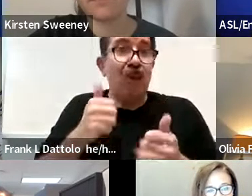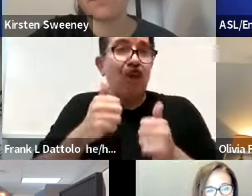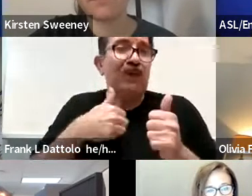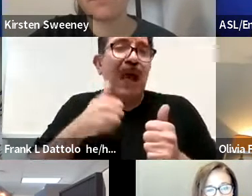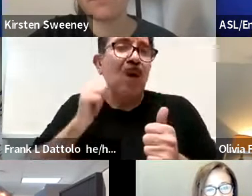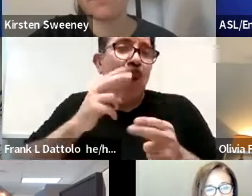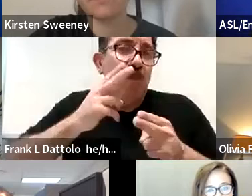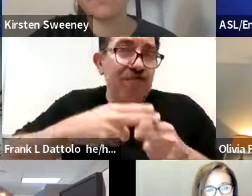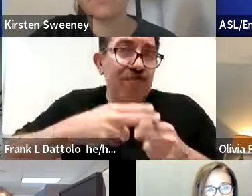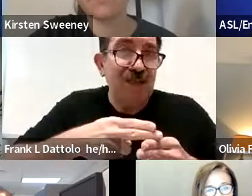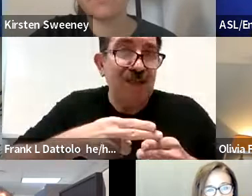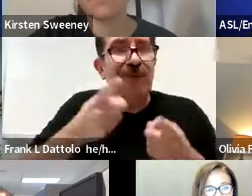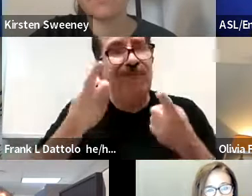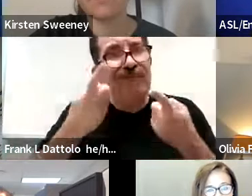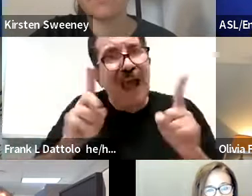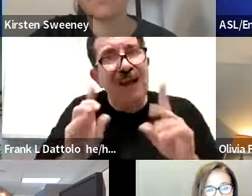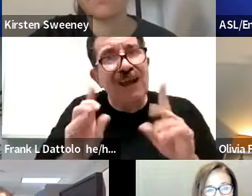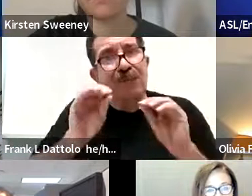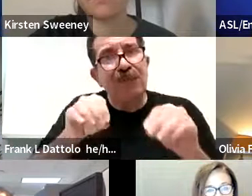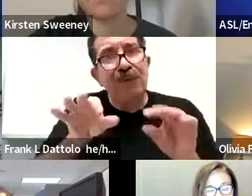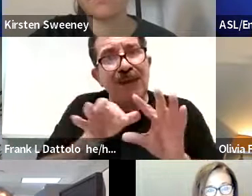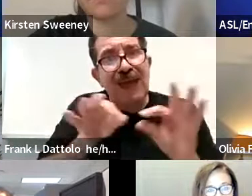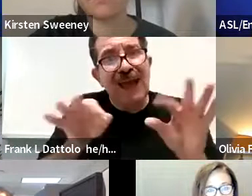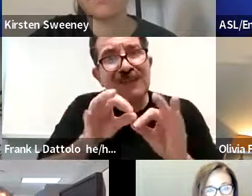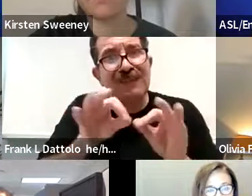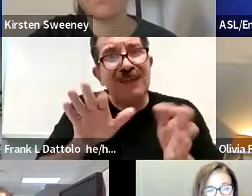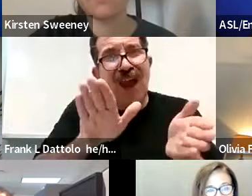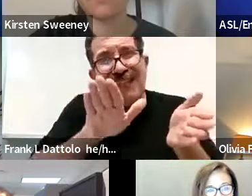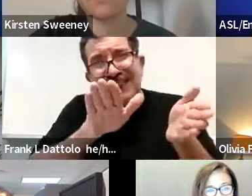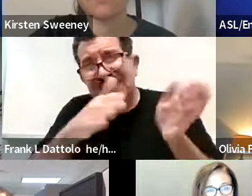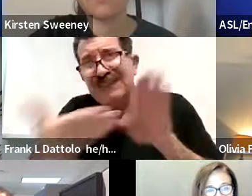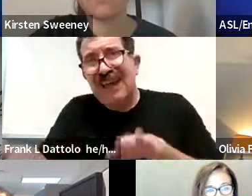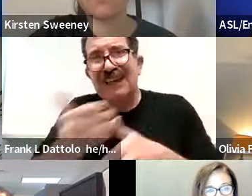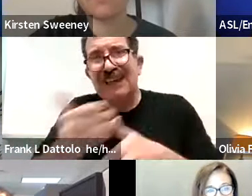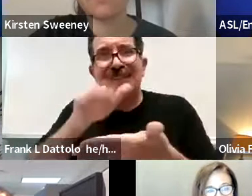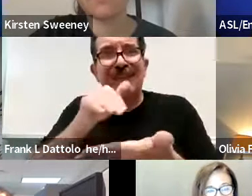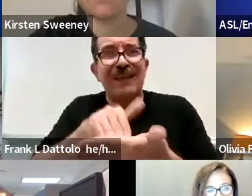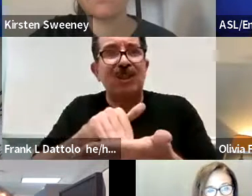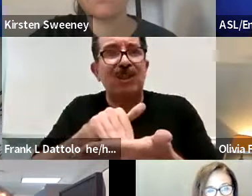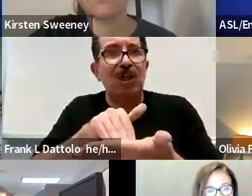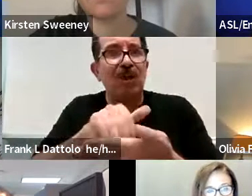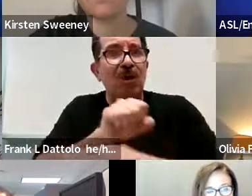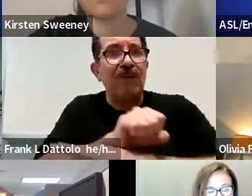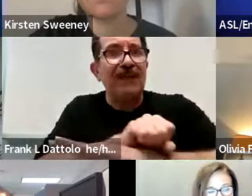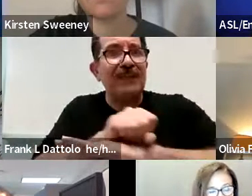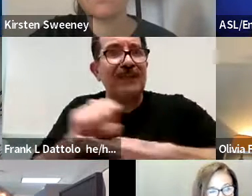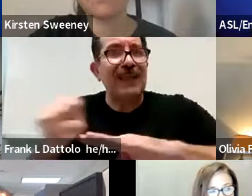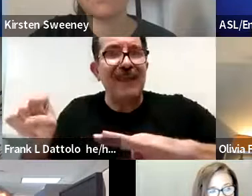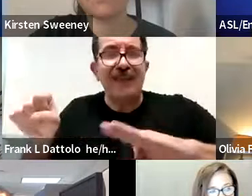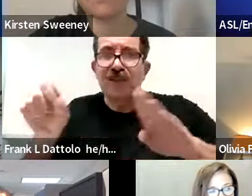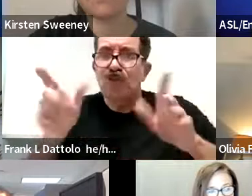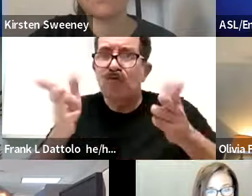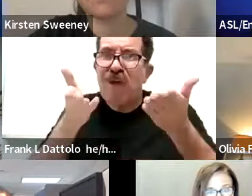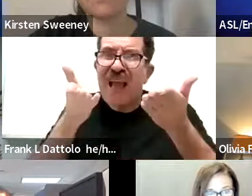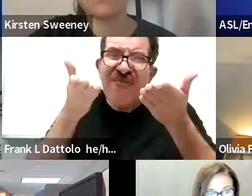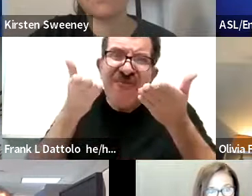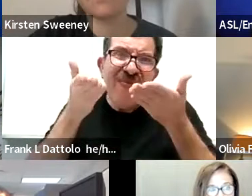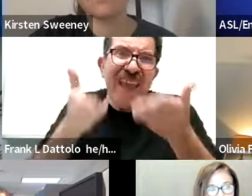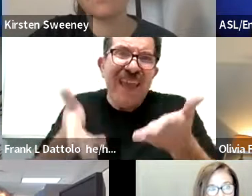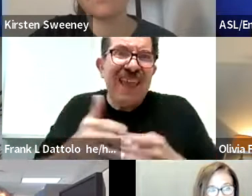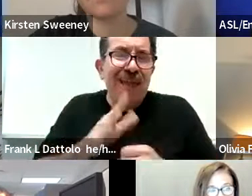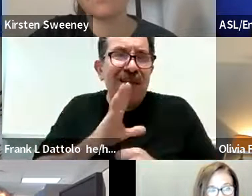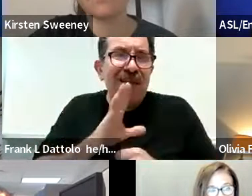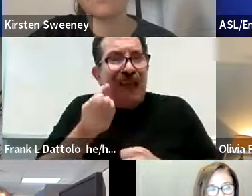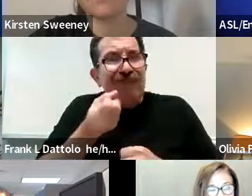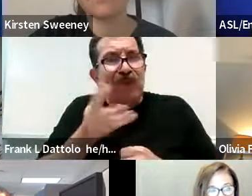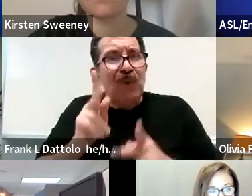sense to me. There was a theater company whose name I won't mention, who finally actually put the captions dead center of the